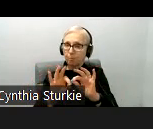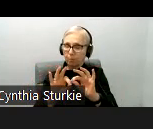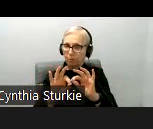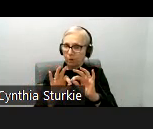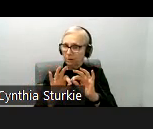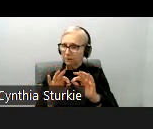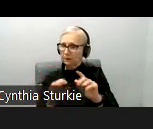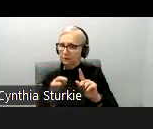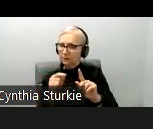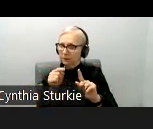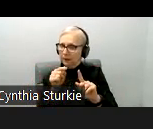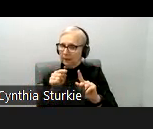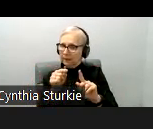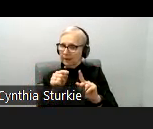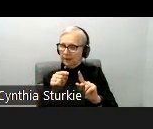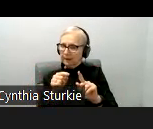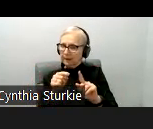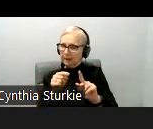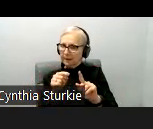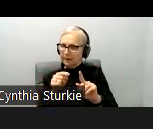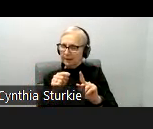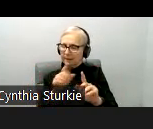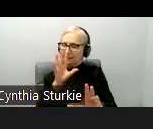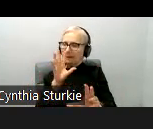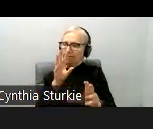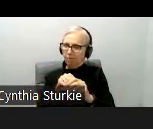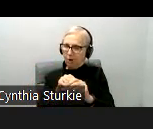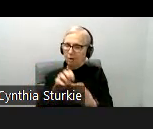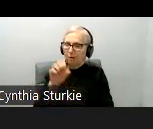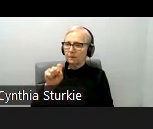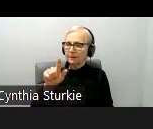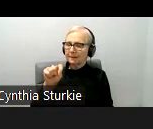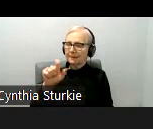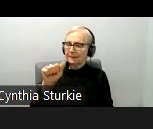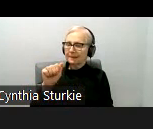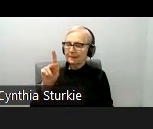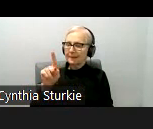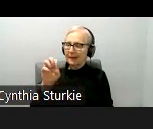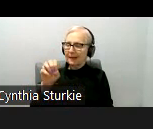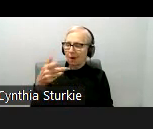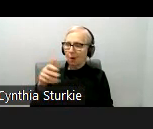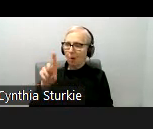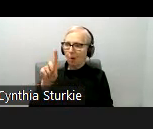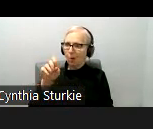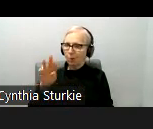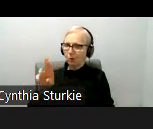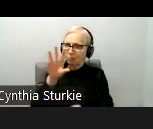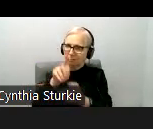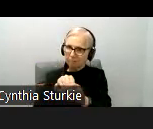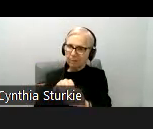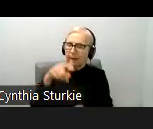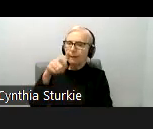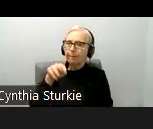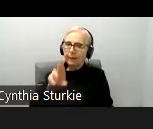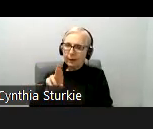piece that we did a lot of stakeholder engagement about in our first round, about peer support professionals not